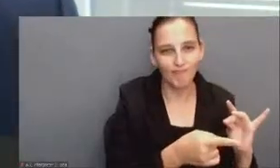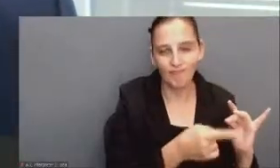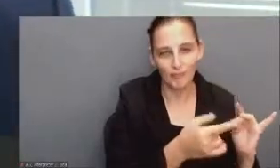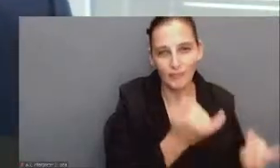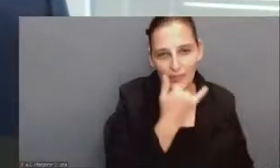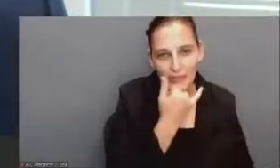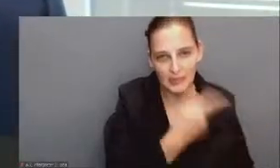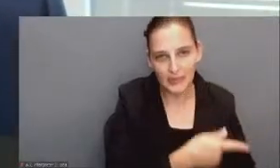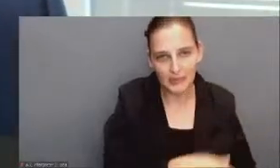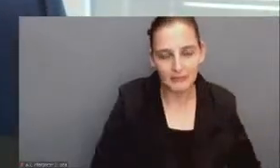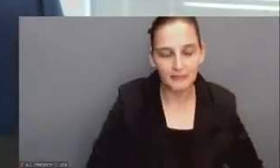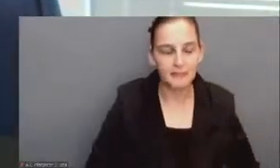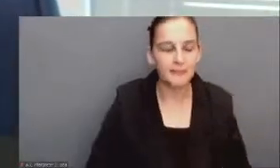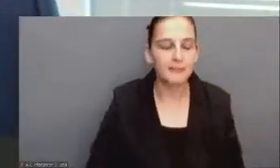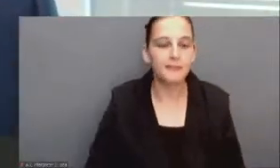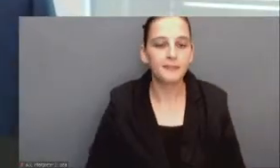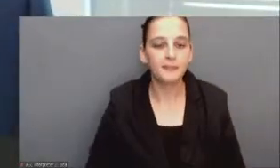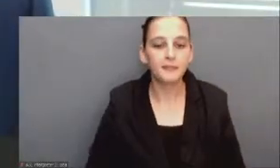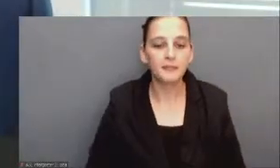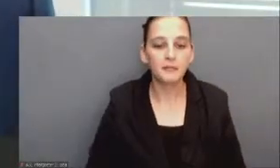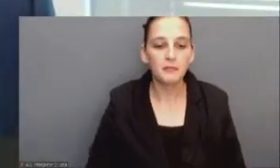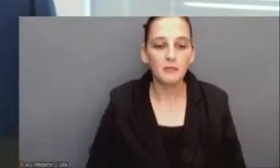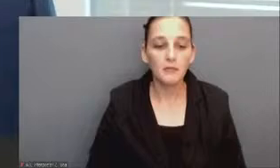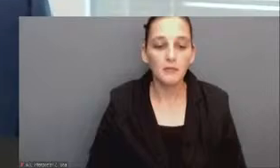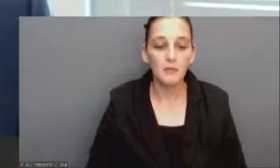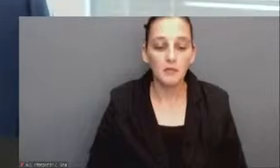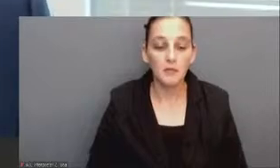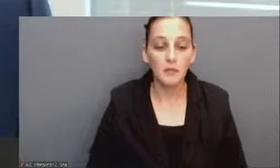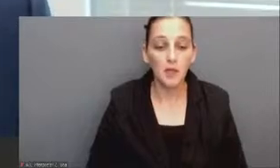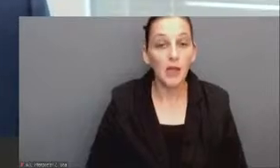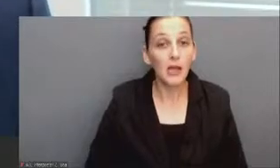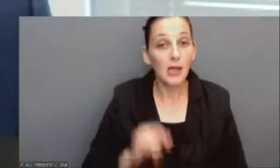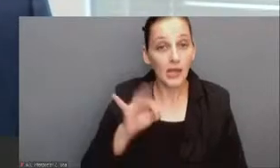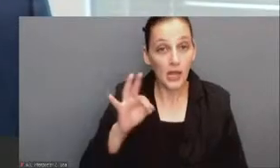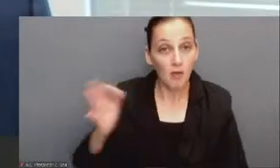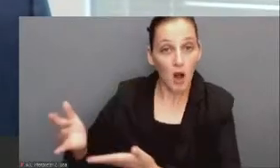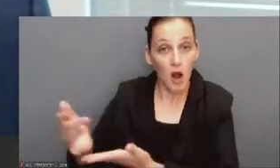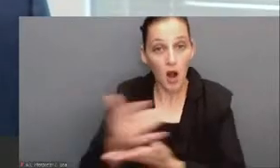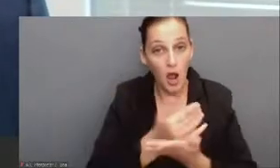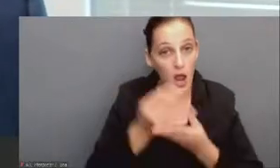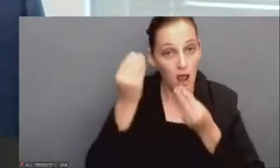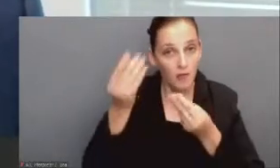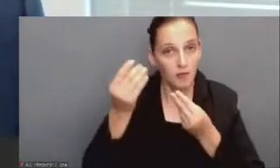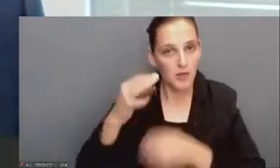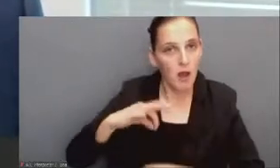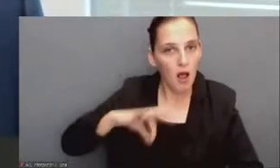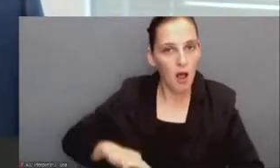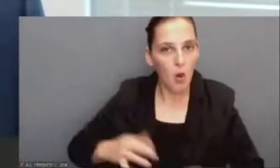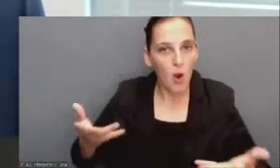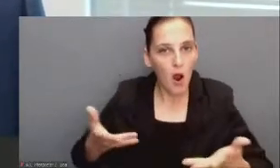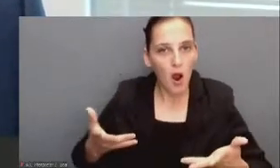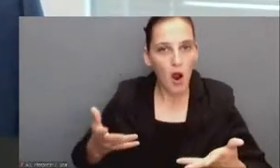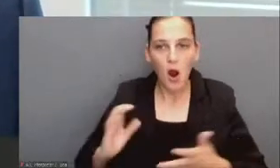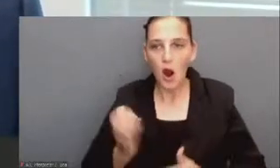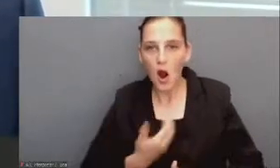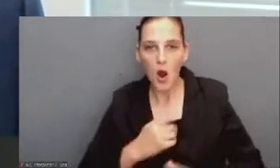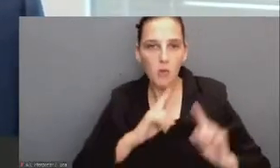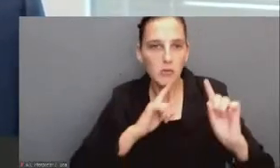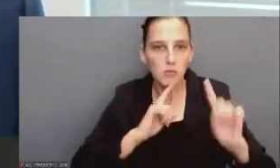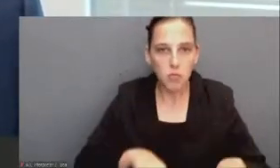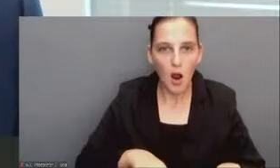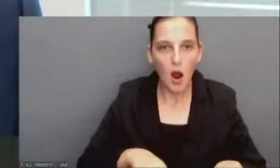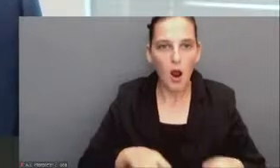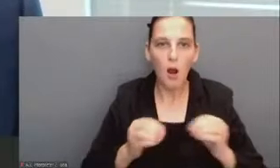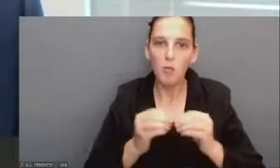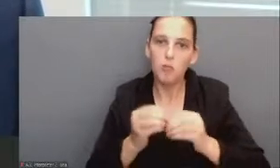mistaken, of course. And the benefit of it is it can make our response so much better fine-tuned and help us so